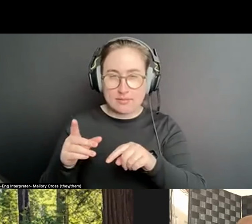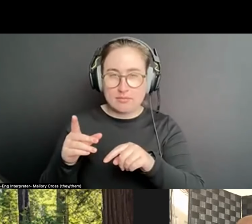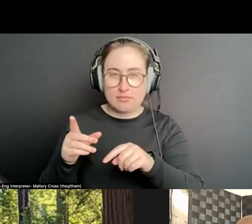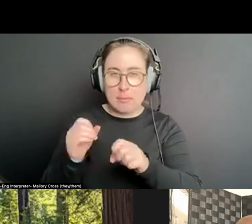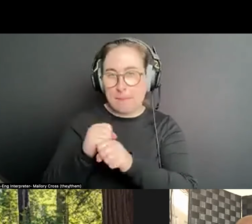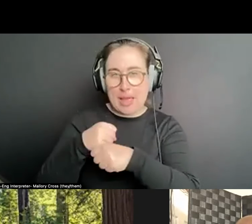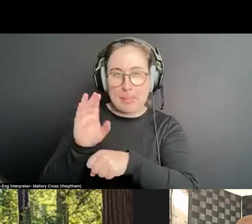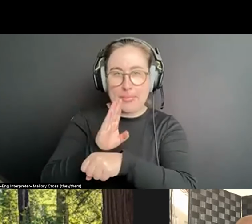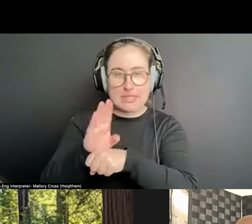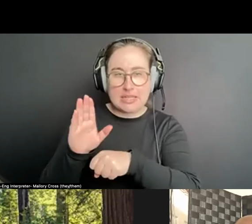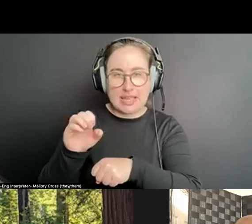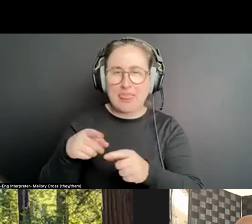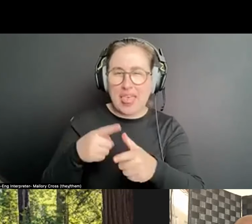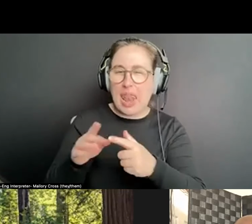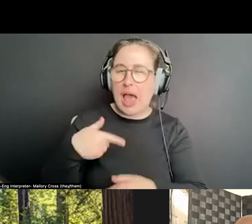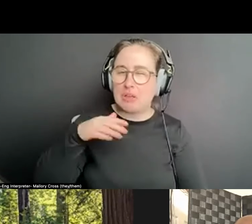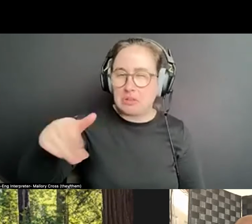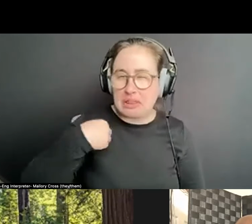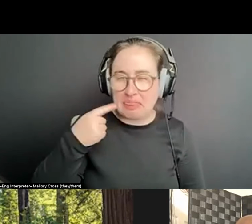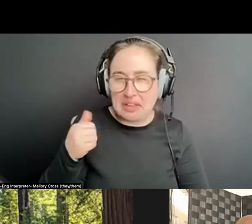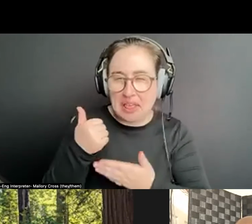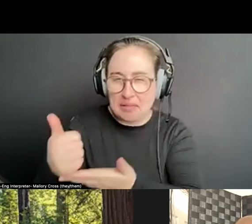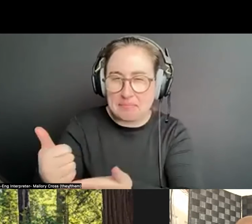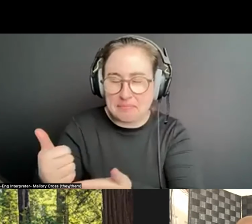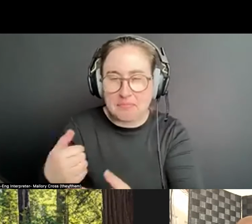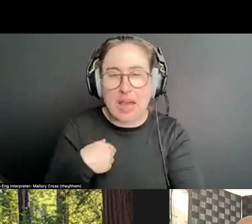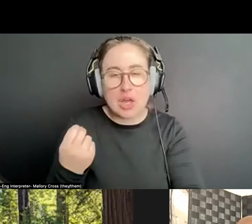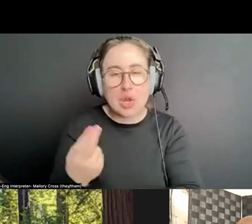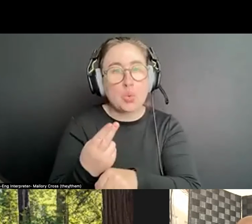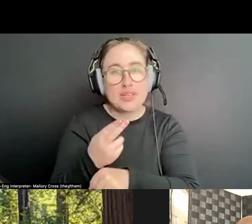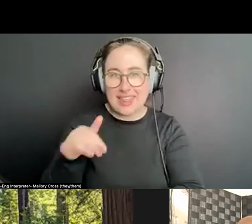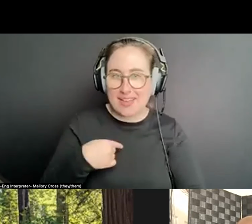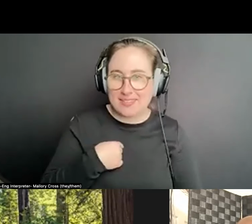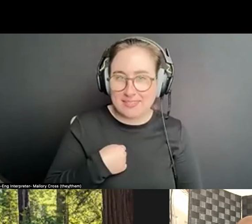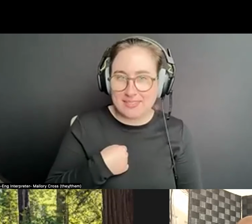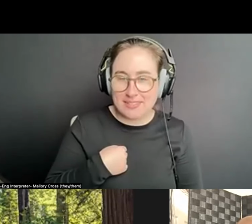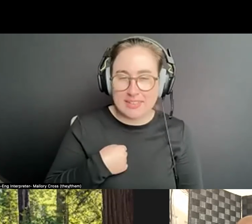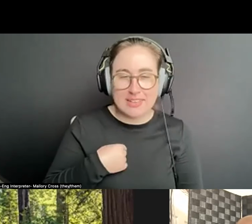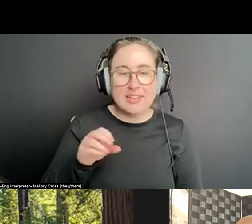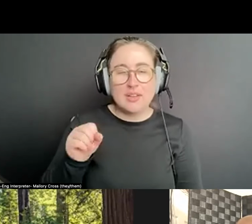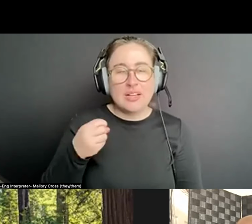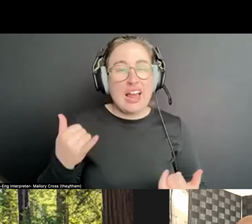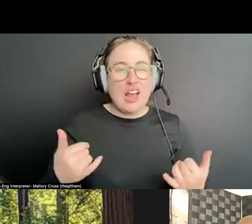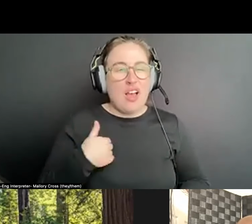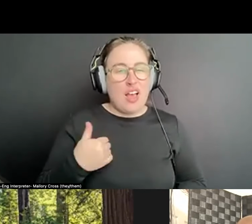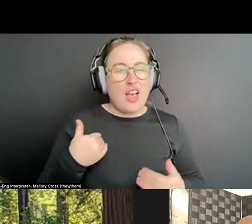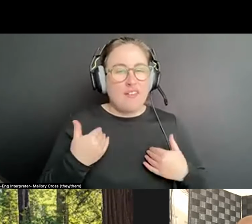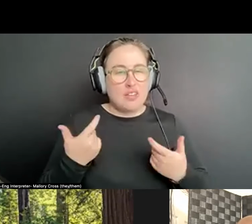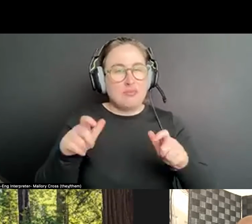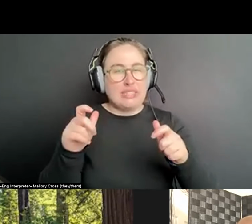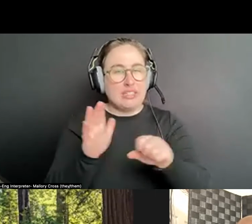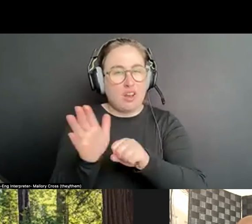said, I think I can help you with that. I can use that. And so right now I've got a big enough connection